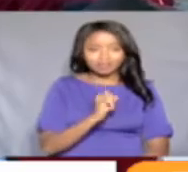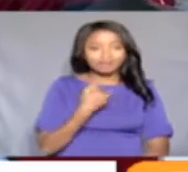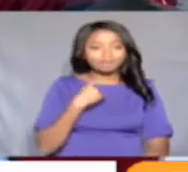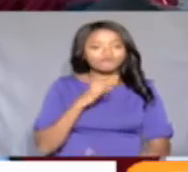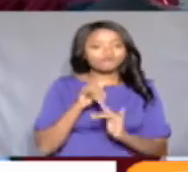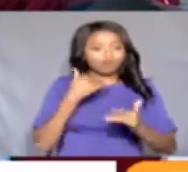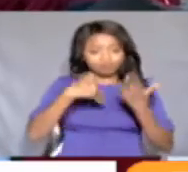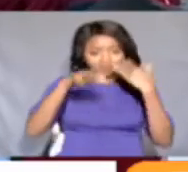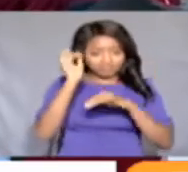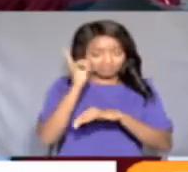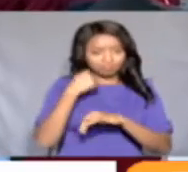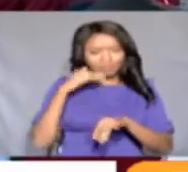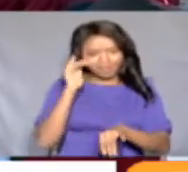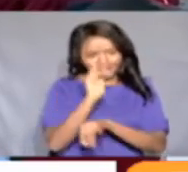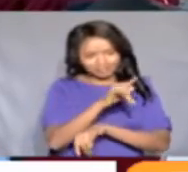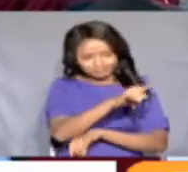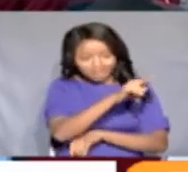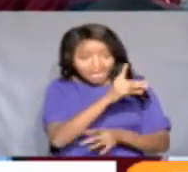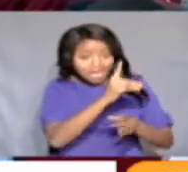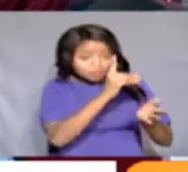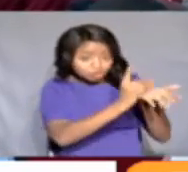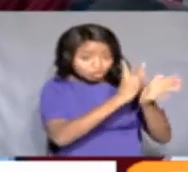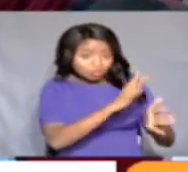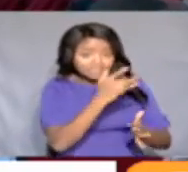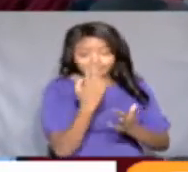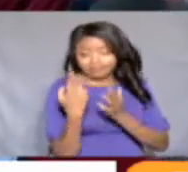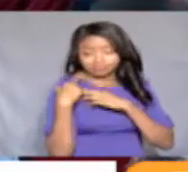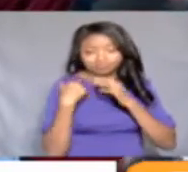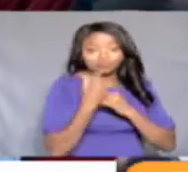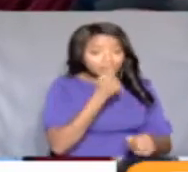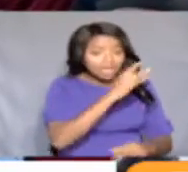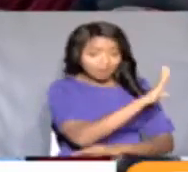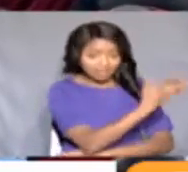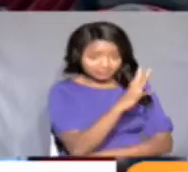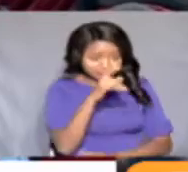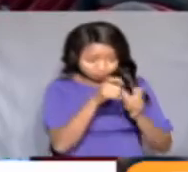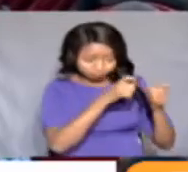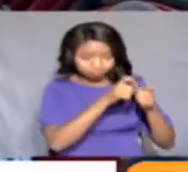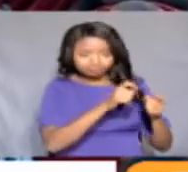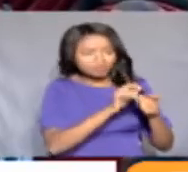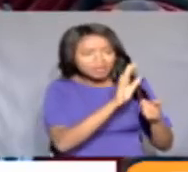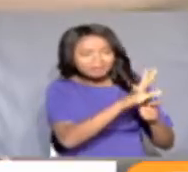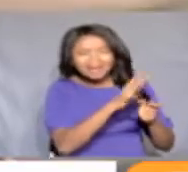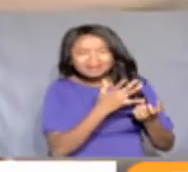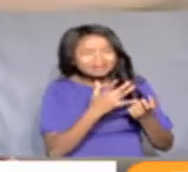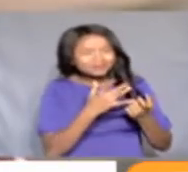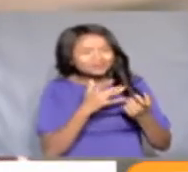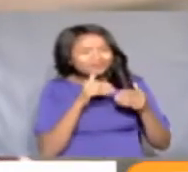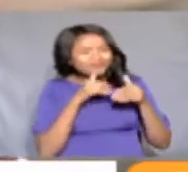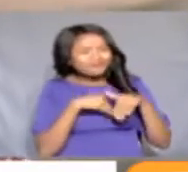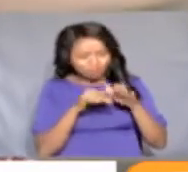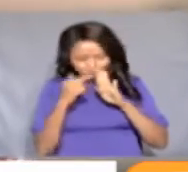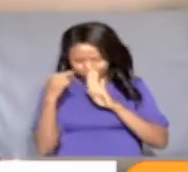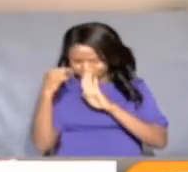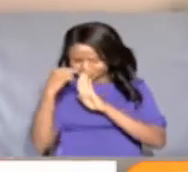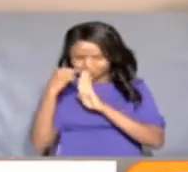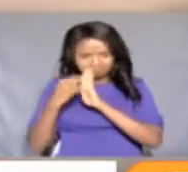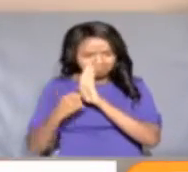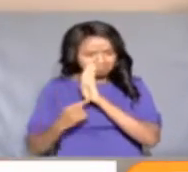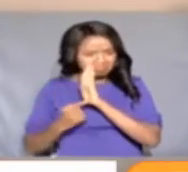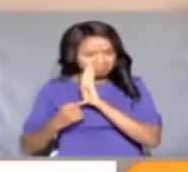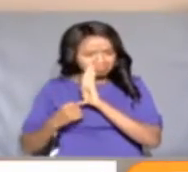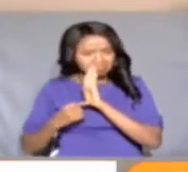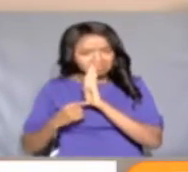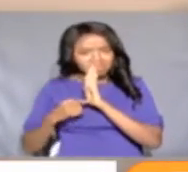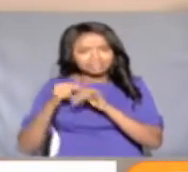to Dr. Martin. And my question is, which criteria do you use when administering herbal medicine to your